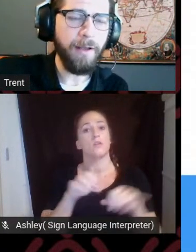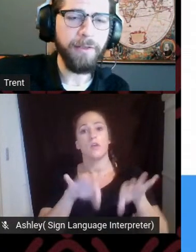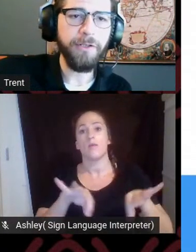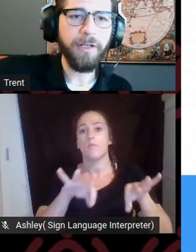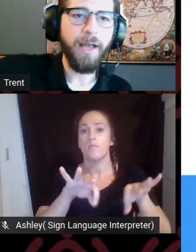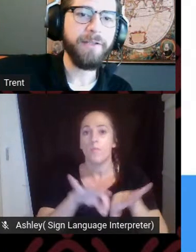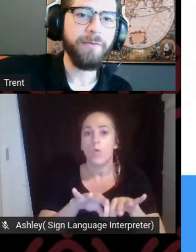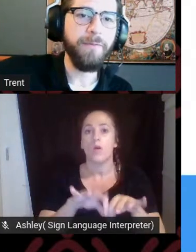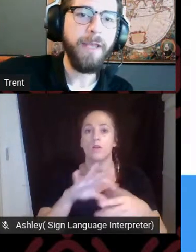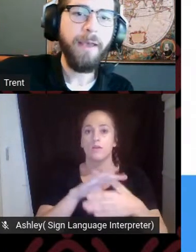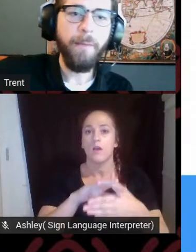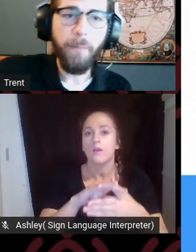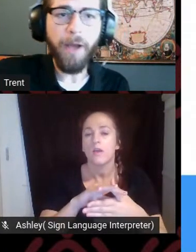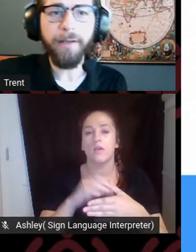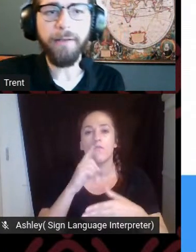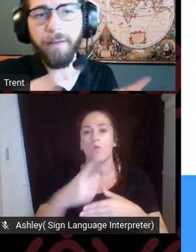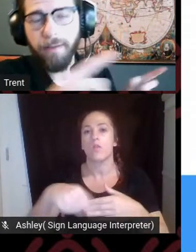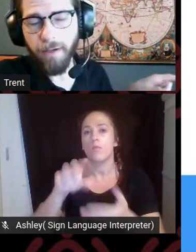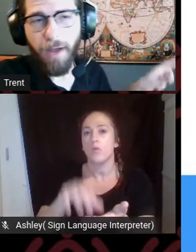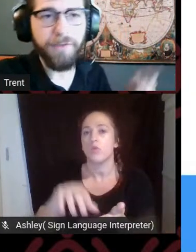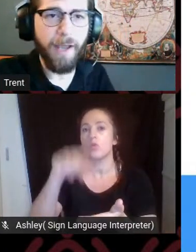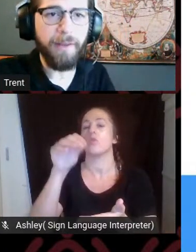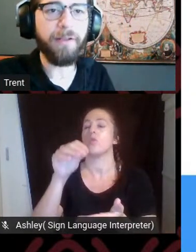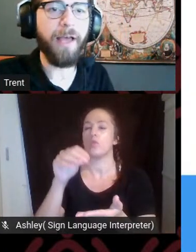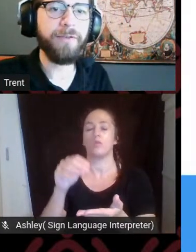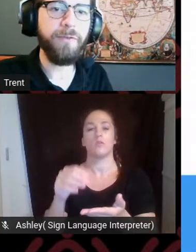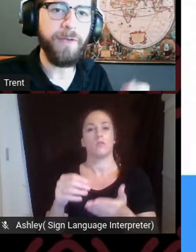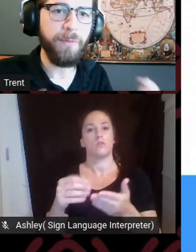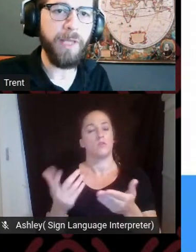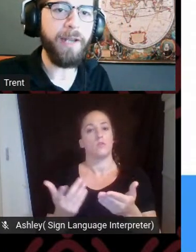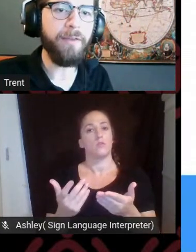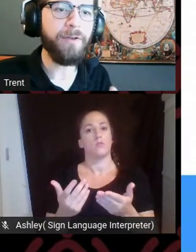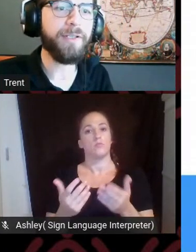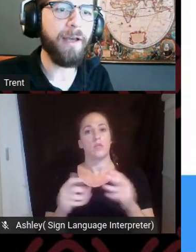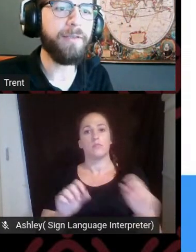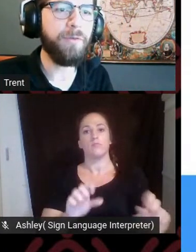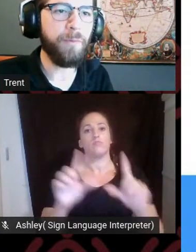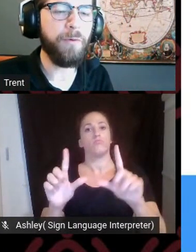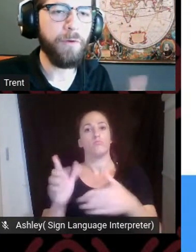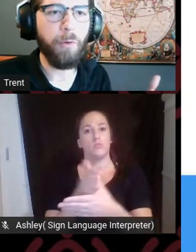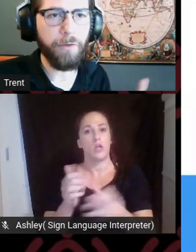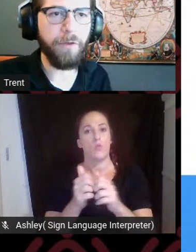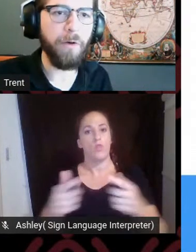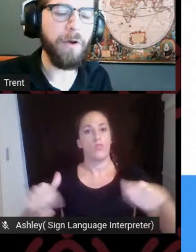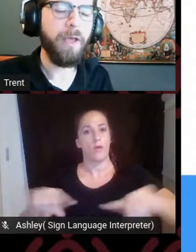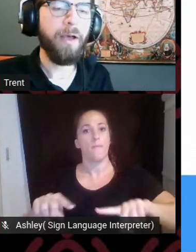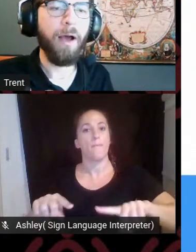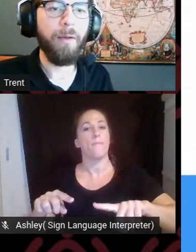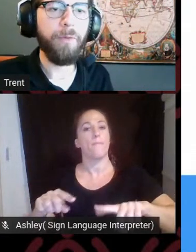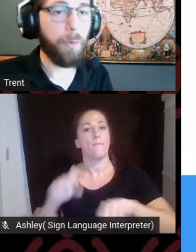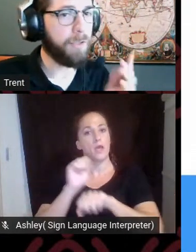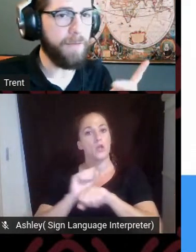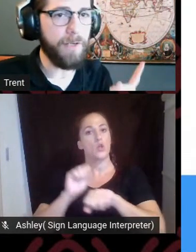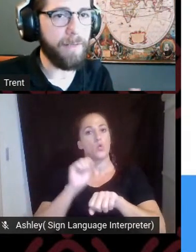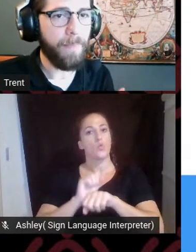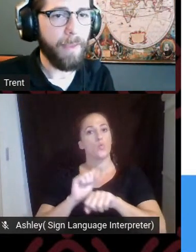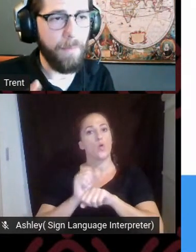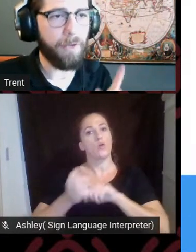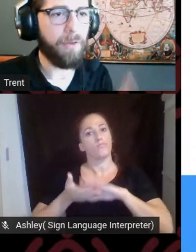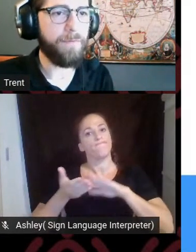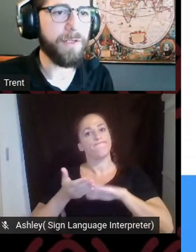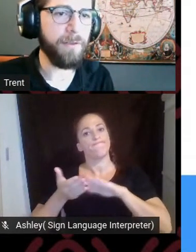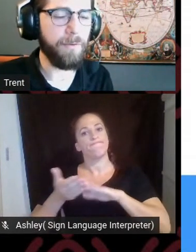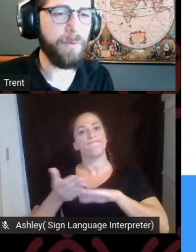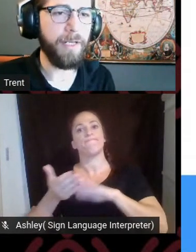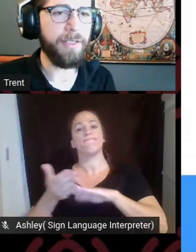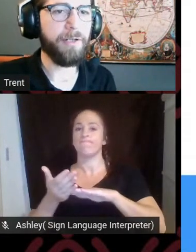deepening their knowledge in the classroom. But you know, outside of the classroom in your planning, they're designed to improve your workflow, your productivity, and